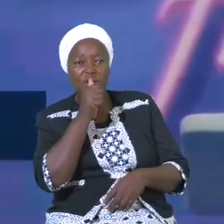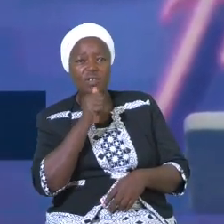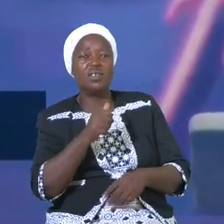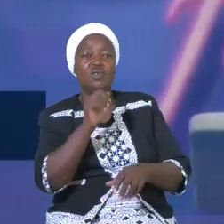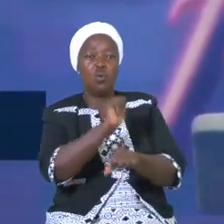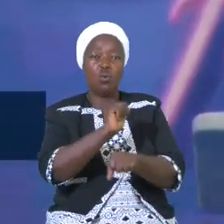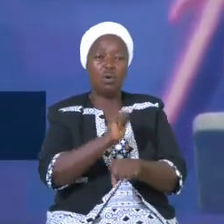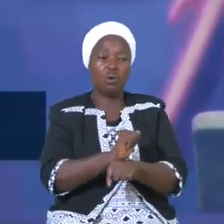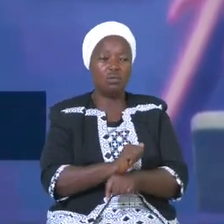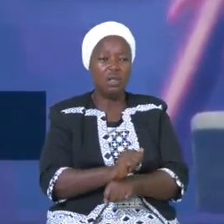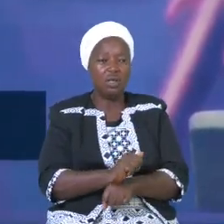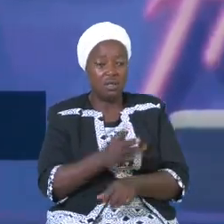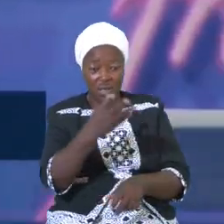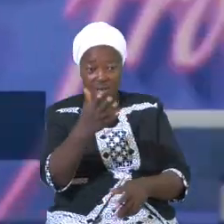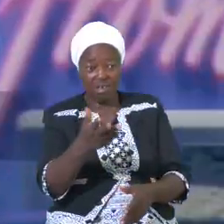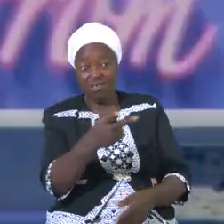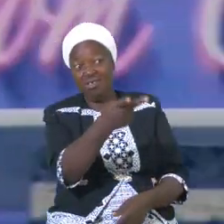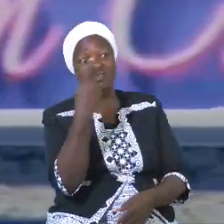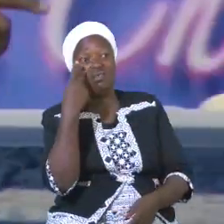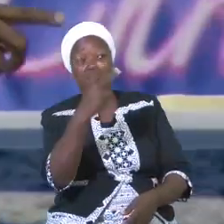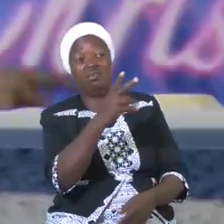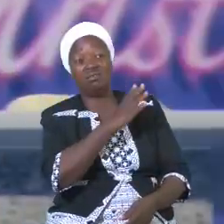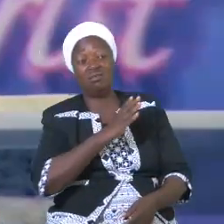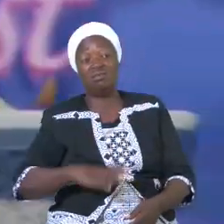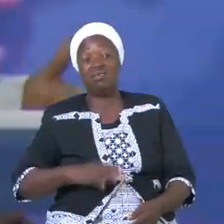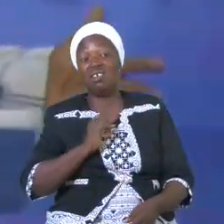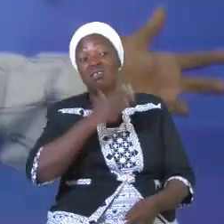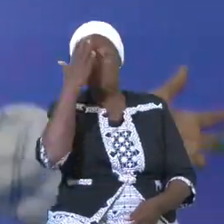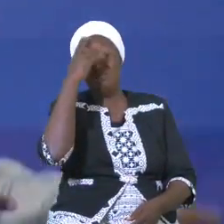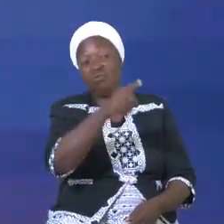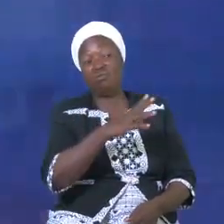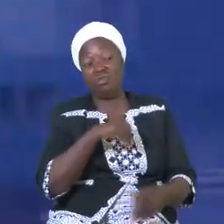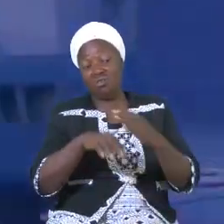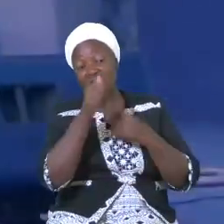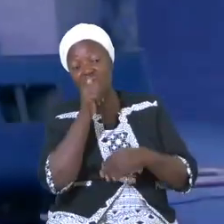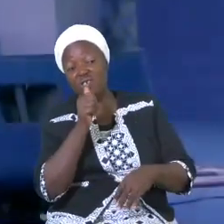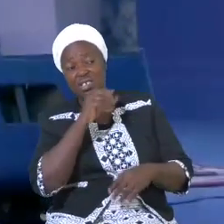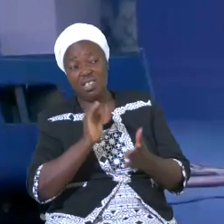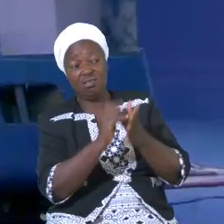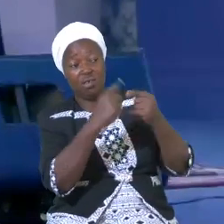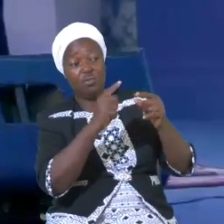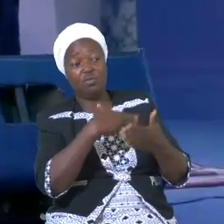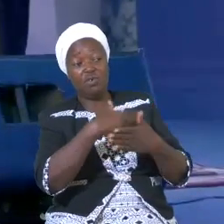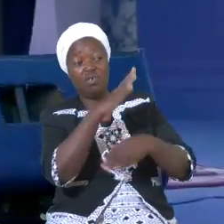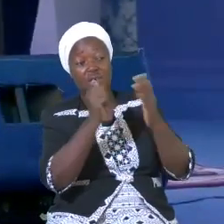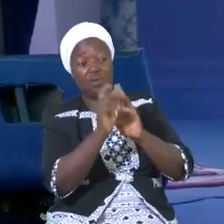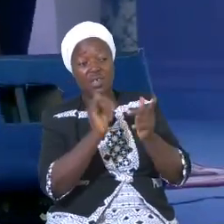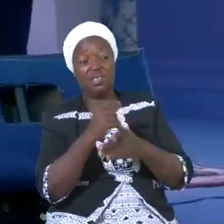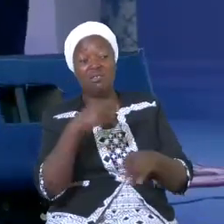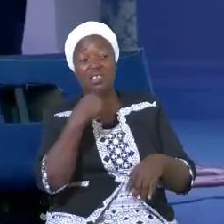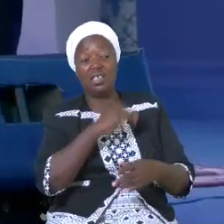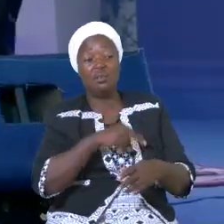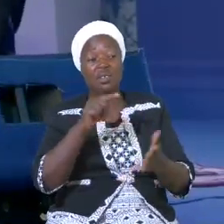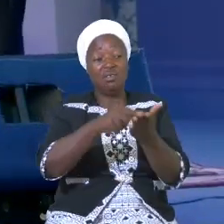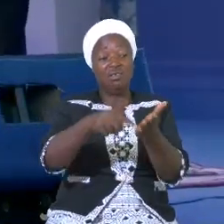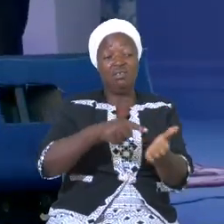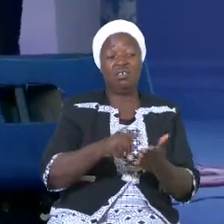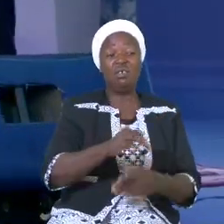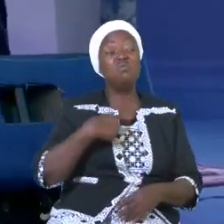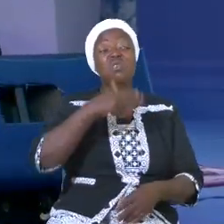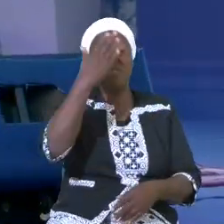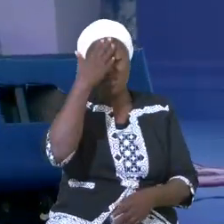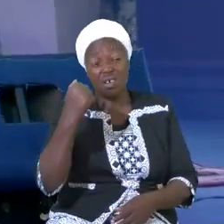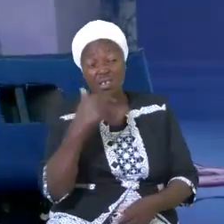christ boosting before the people and you're telling them you are this you are that we know ourselves in the private